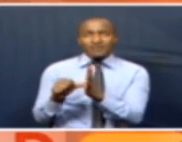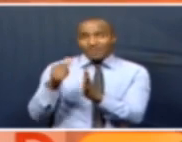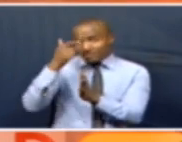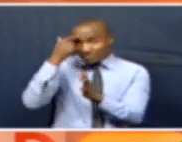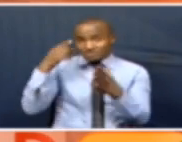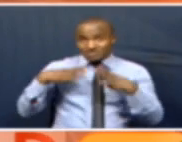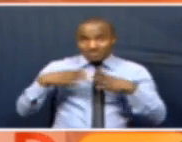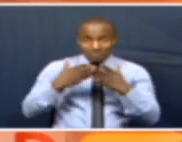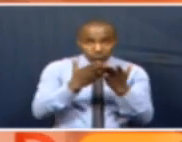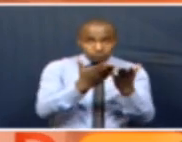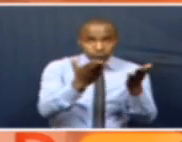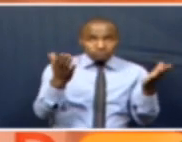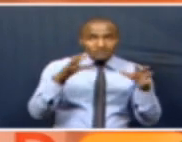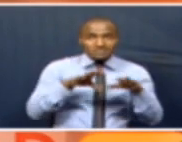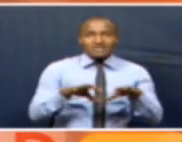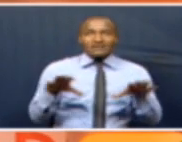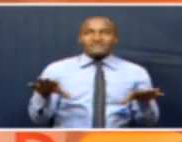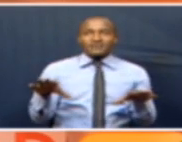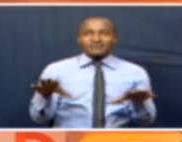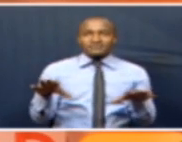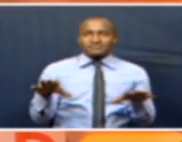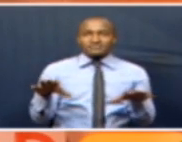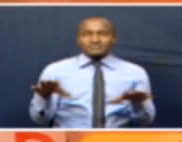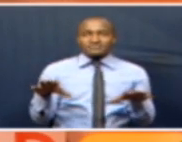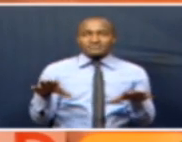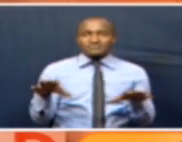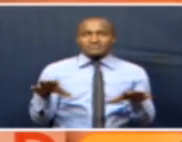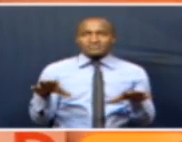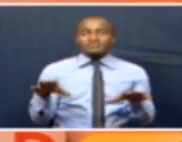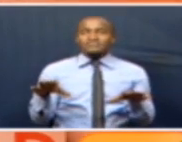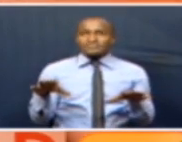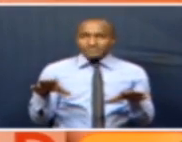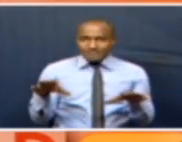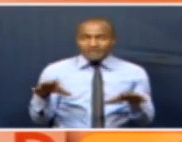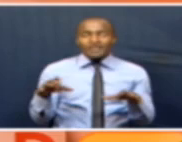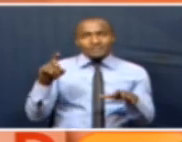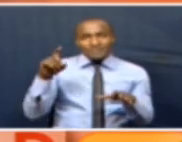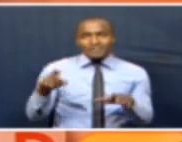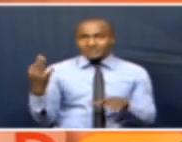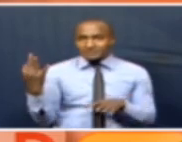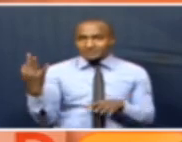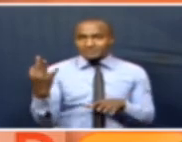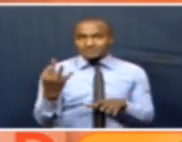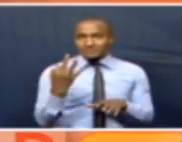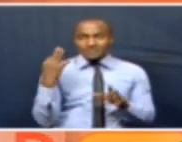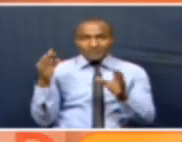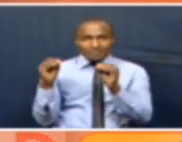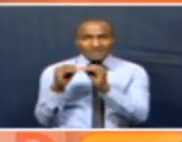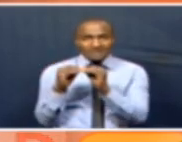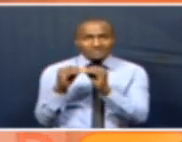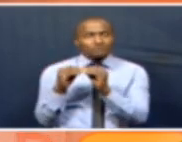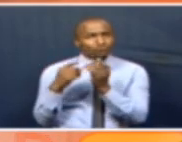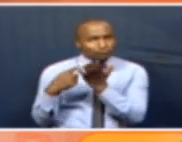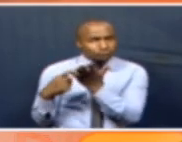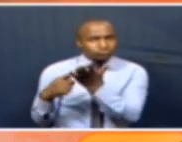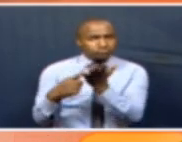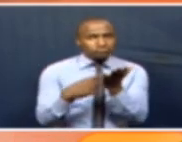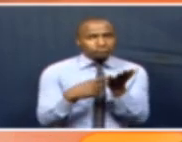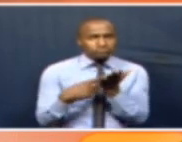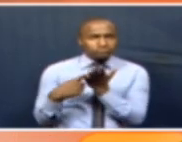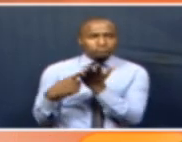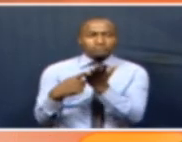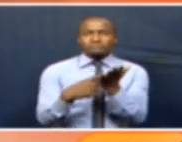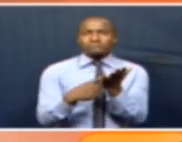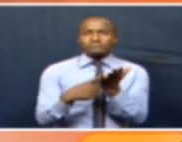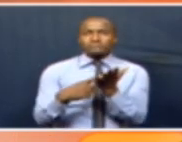is suffering right now. They meet, they talk, and all the time they are paid for